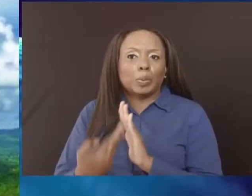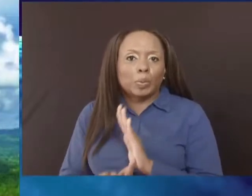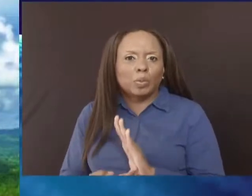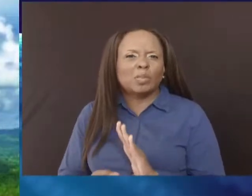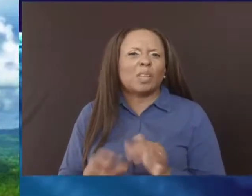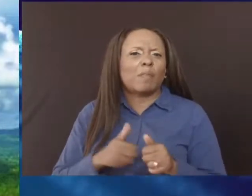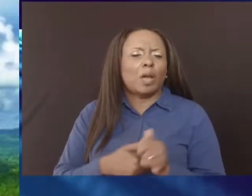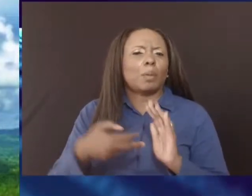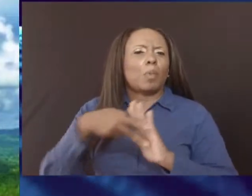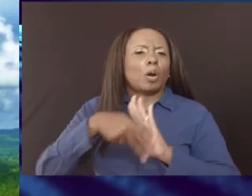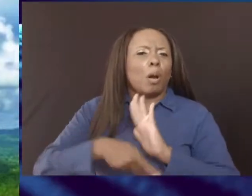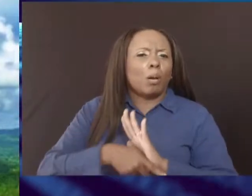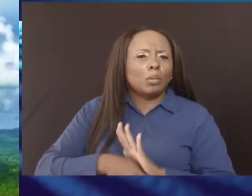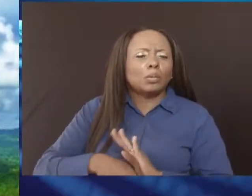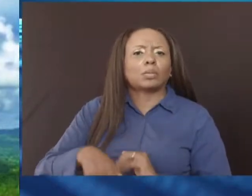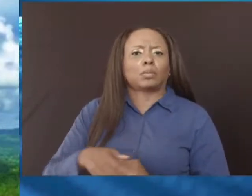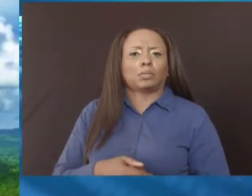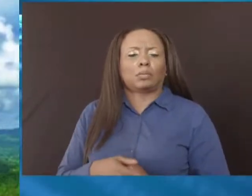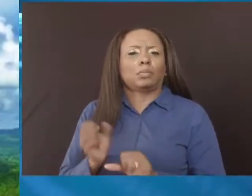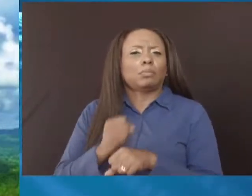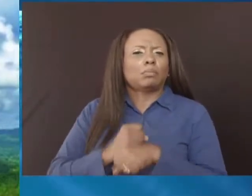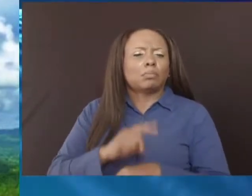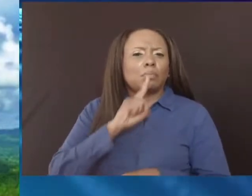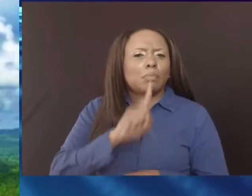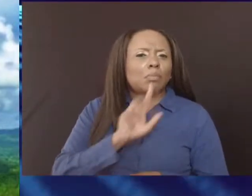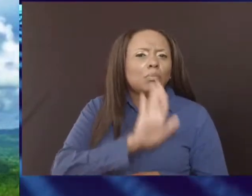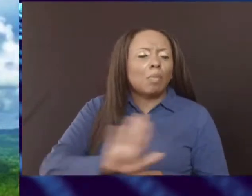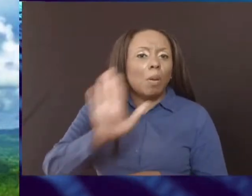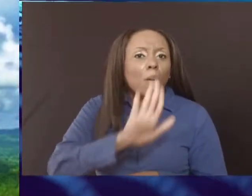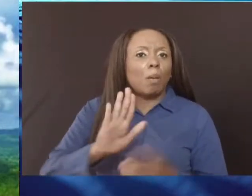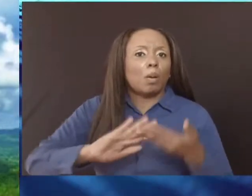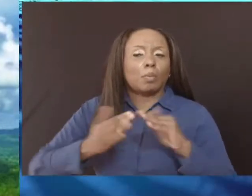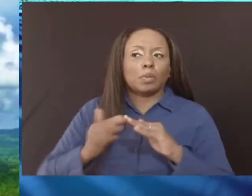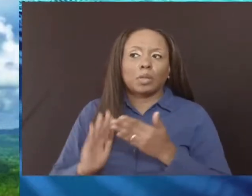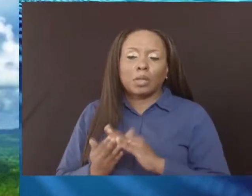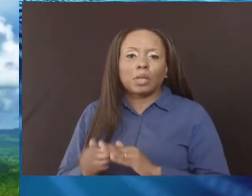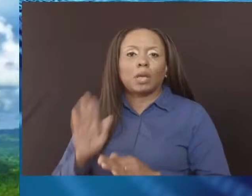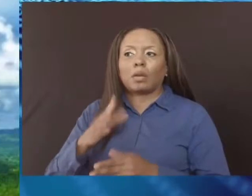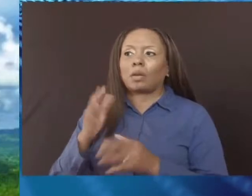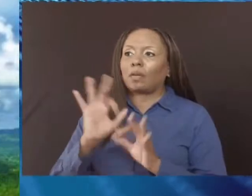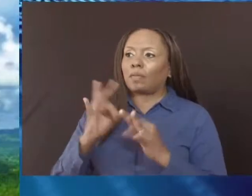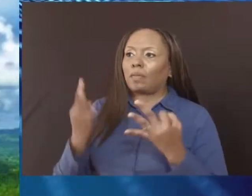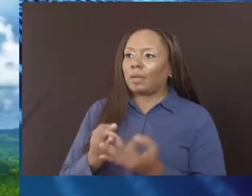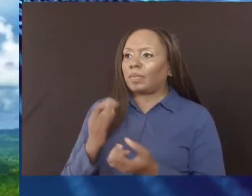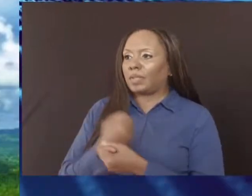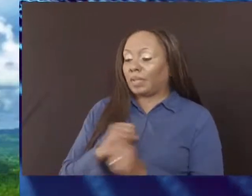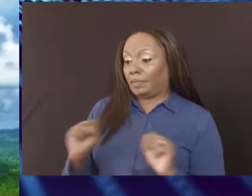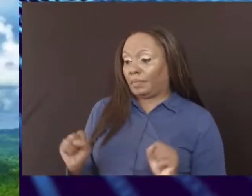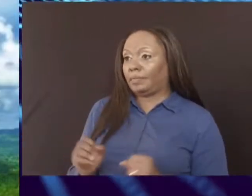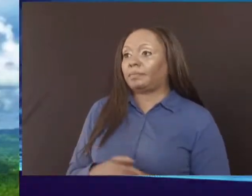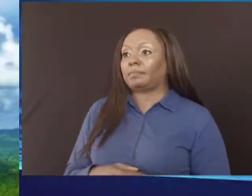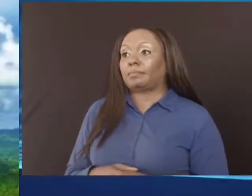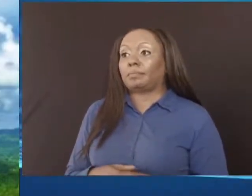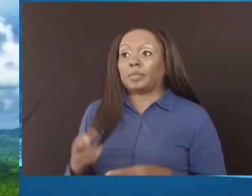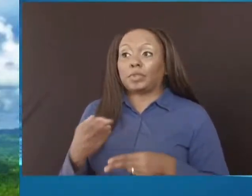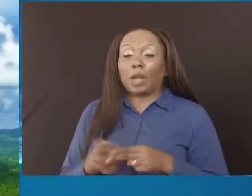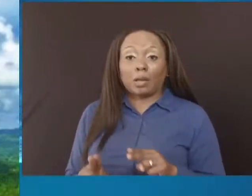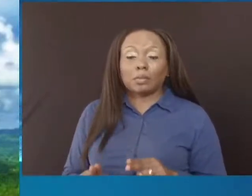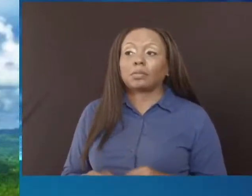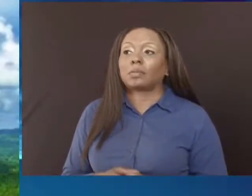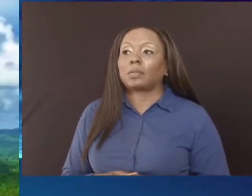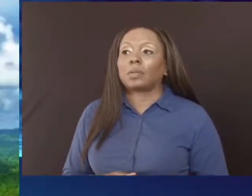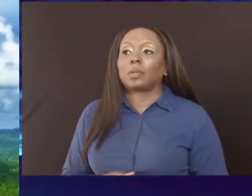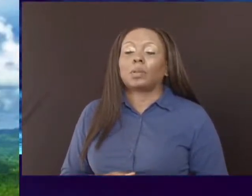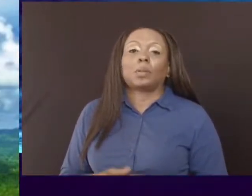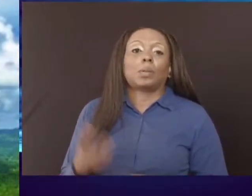implemented on the island to ensure that your community and your loved ones are safe. So in short, they are monitored